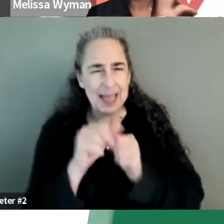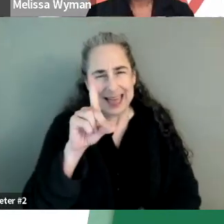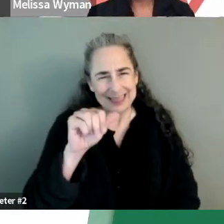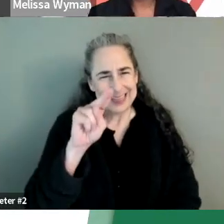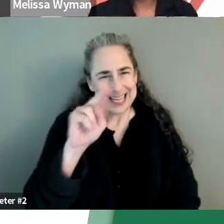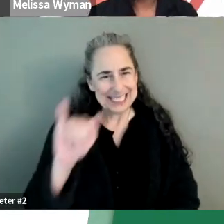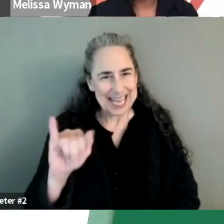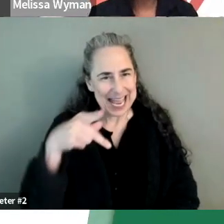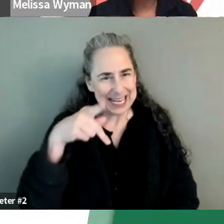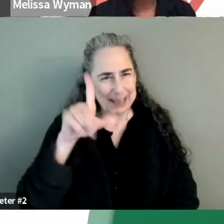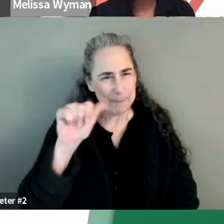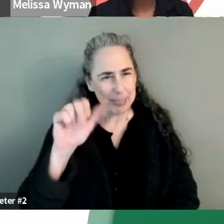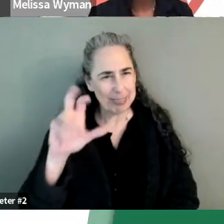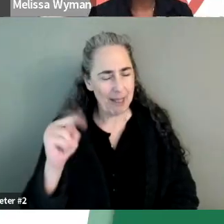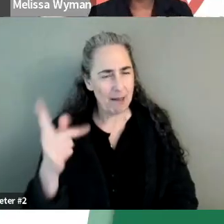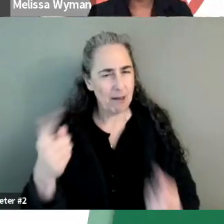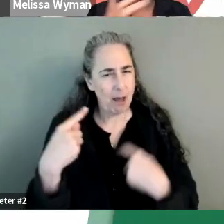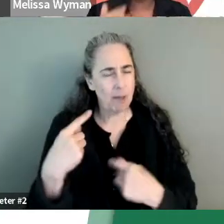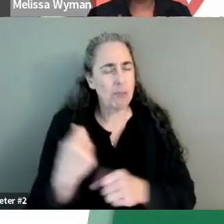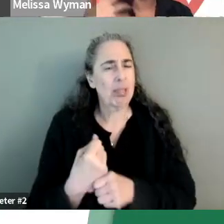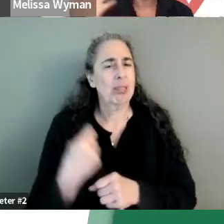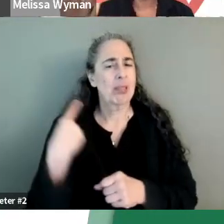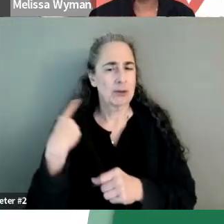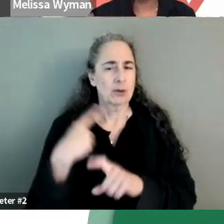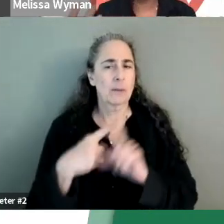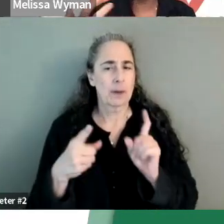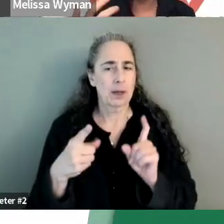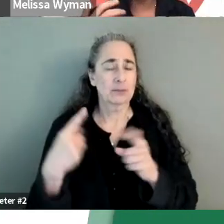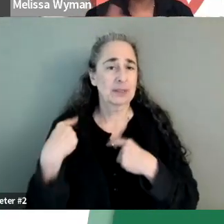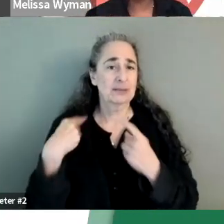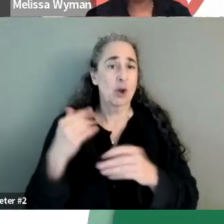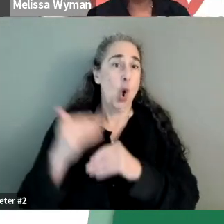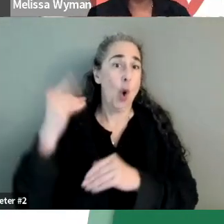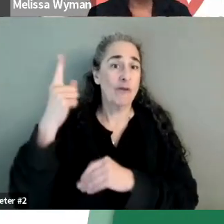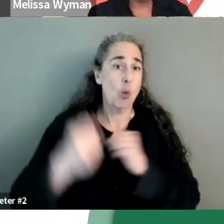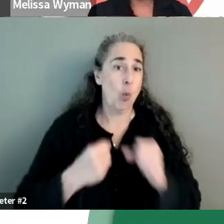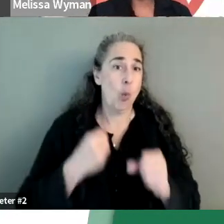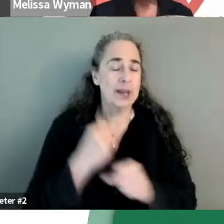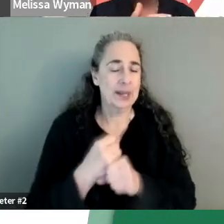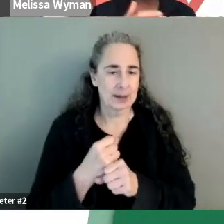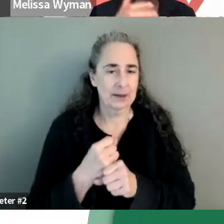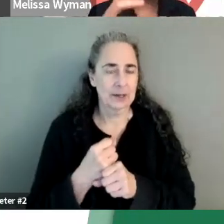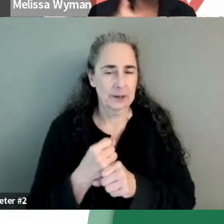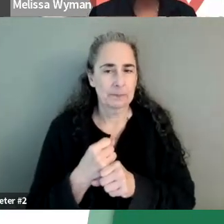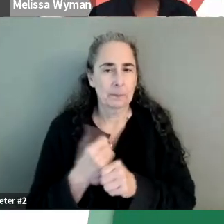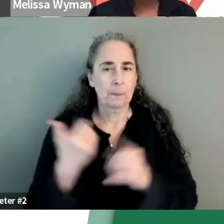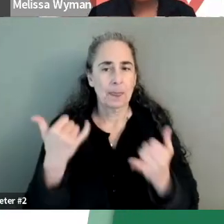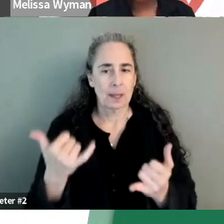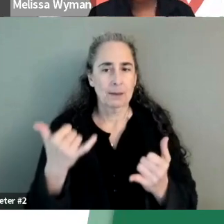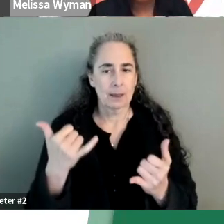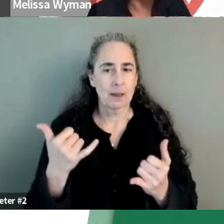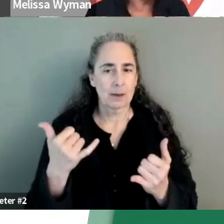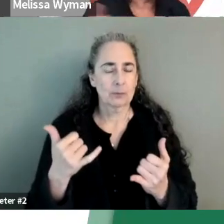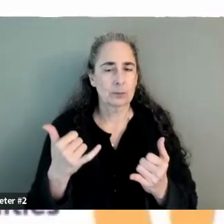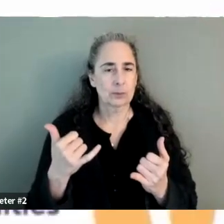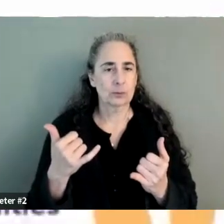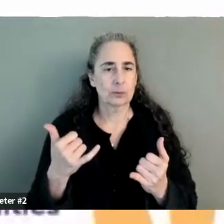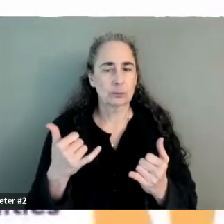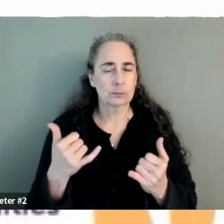Plan come sometime last year, but it's been over a year. And so now it has